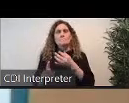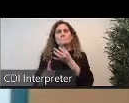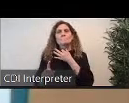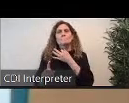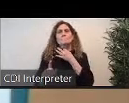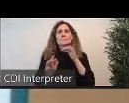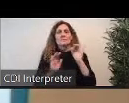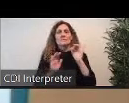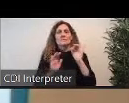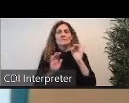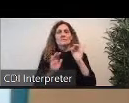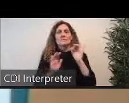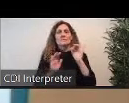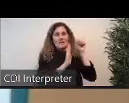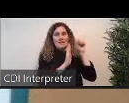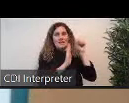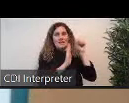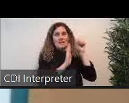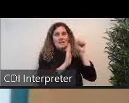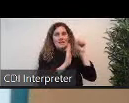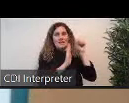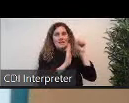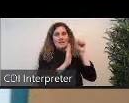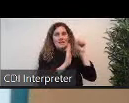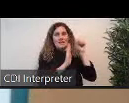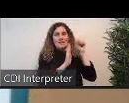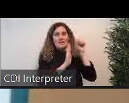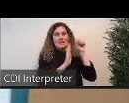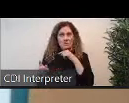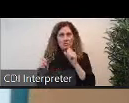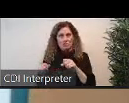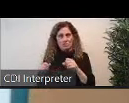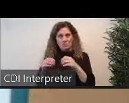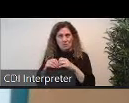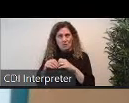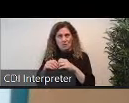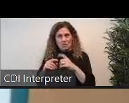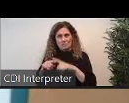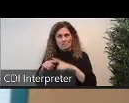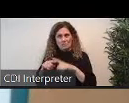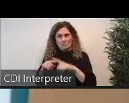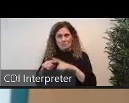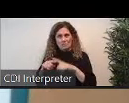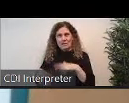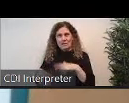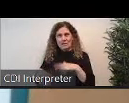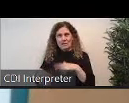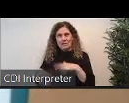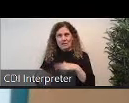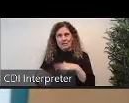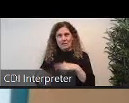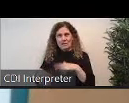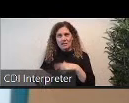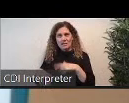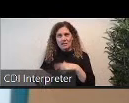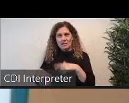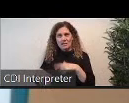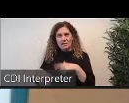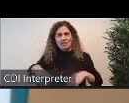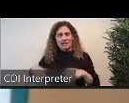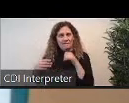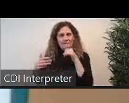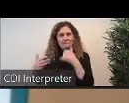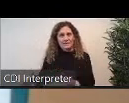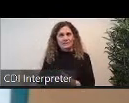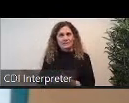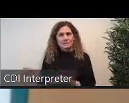Thank you. We have not received a formal response yet, but certainly let me just kind of back up and talk a little bit about the background of this